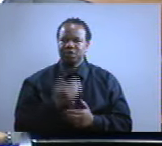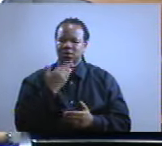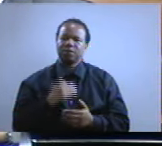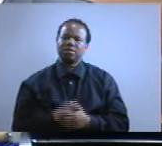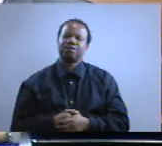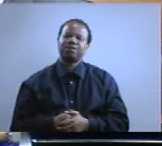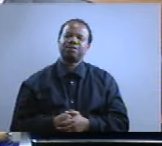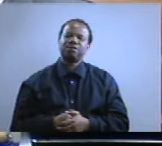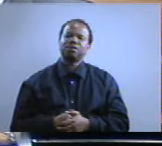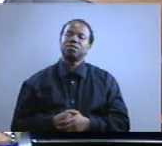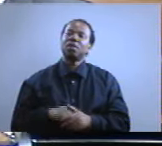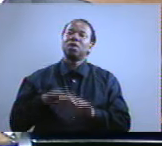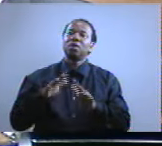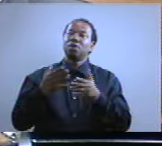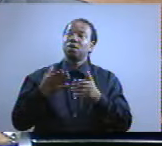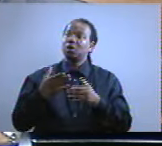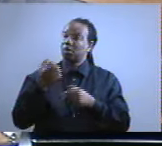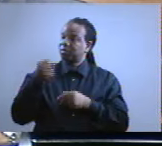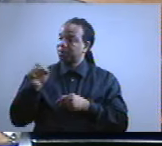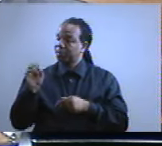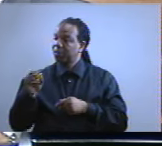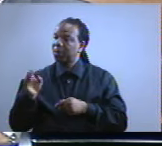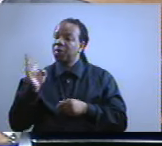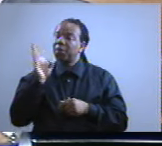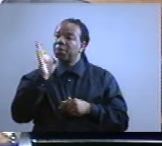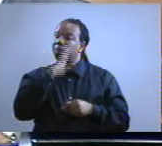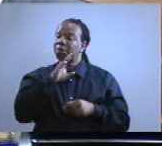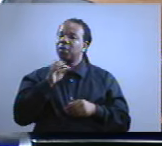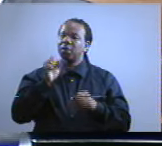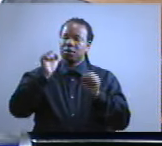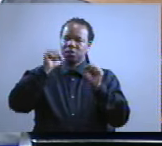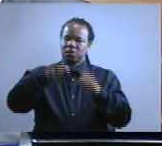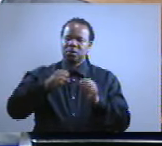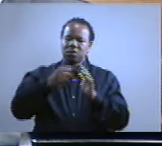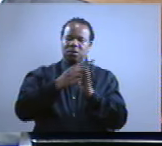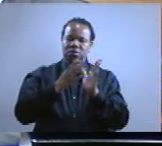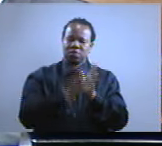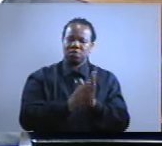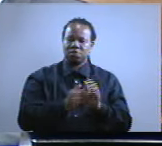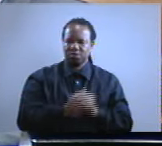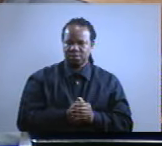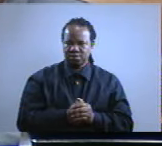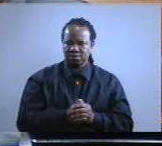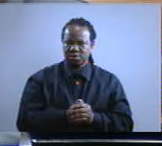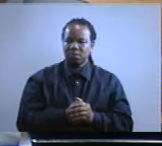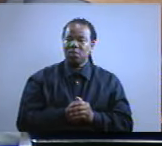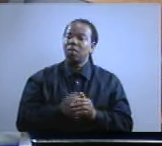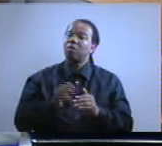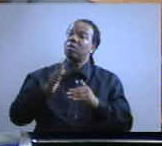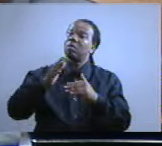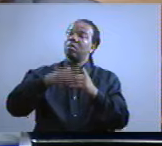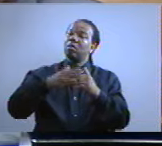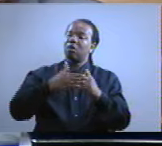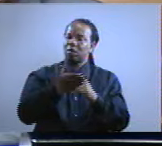If there are no objections, I put the motion. No objections are agreed to. Are there any further motions without notice?